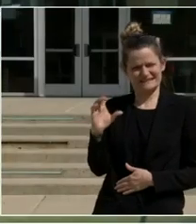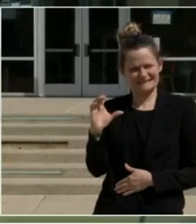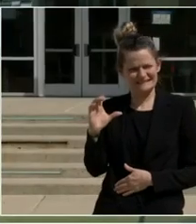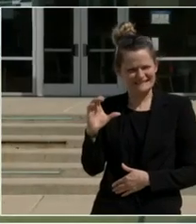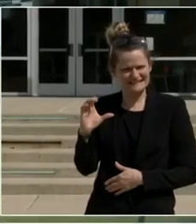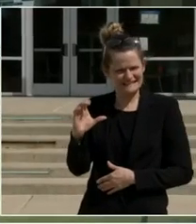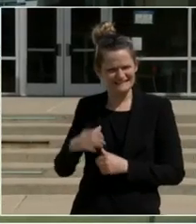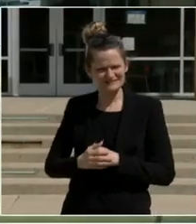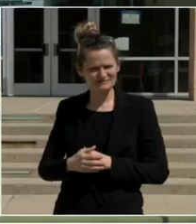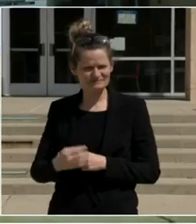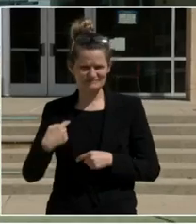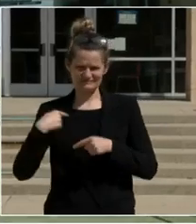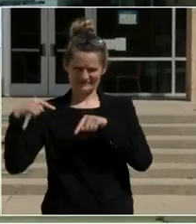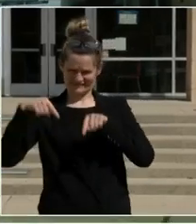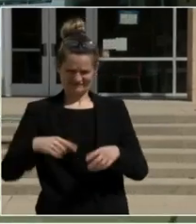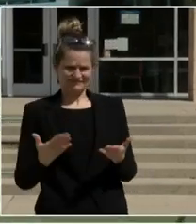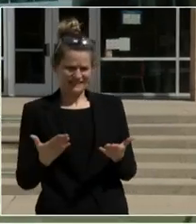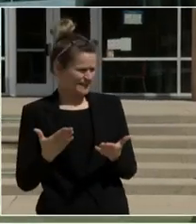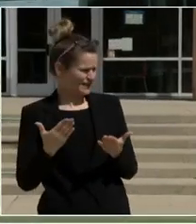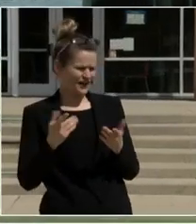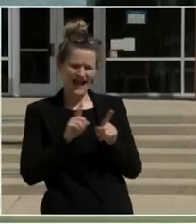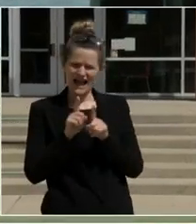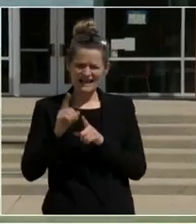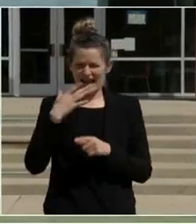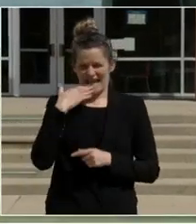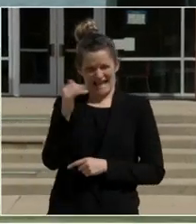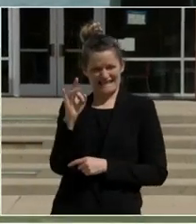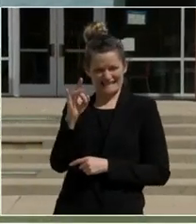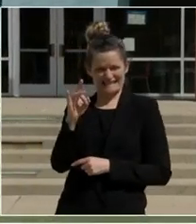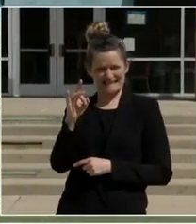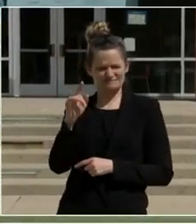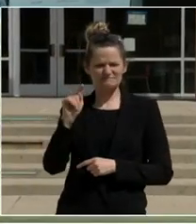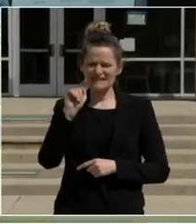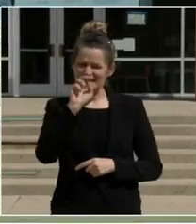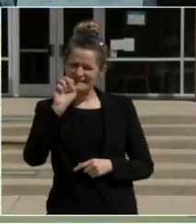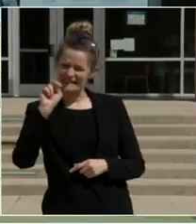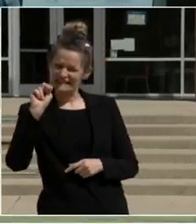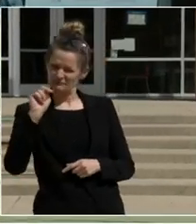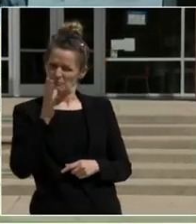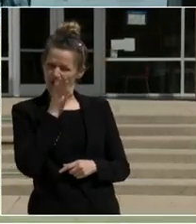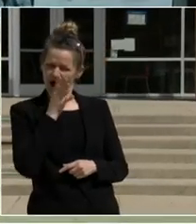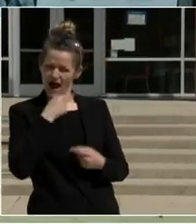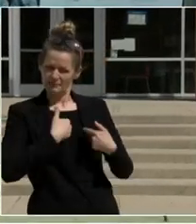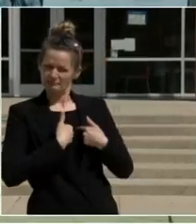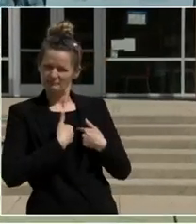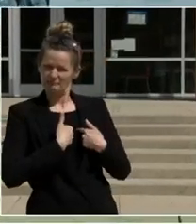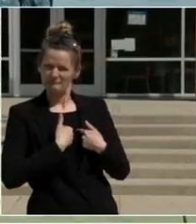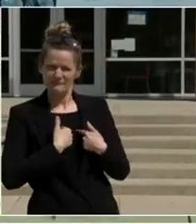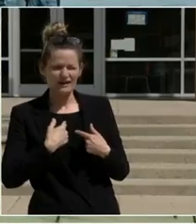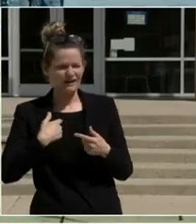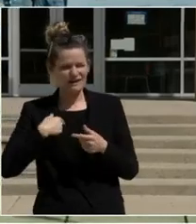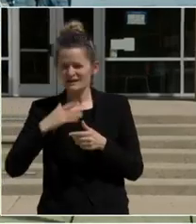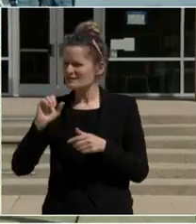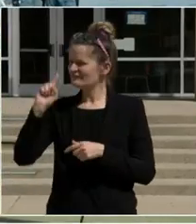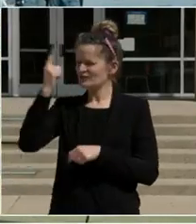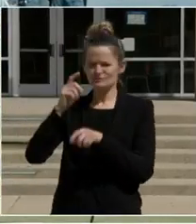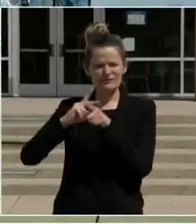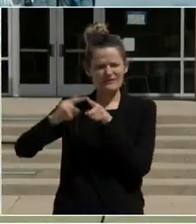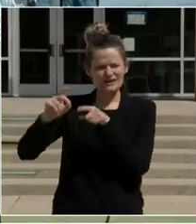18-year-old teen mom who was starting her first professional job after high school. It was a big change and a lot of